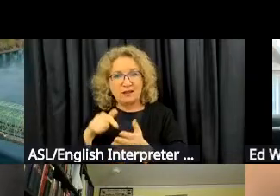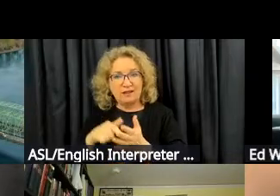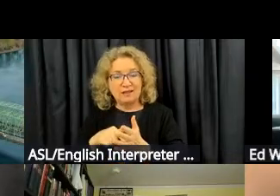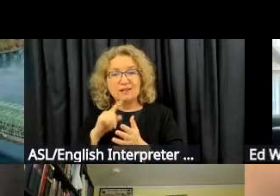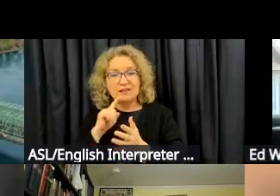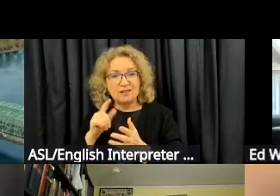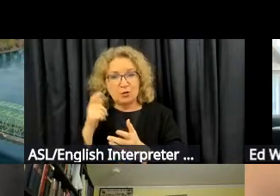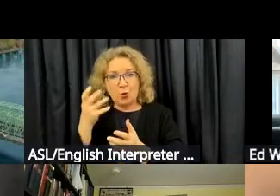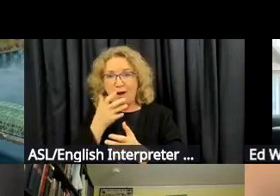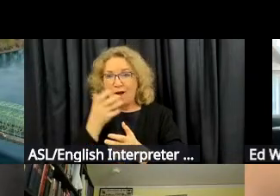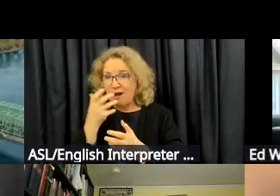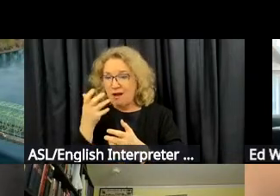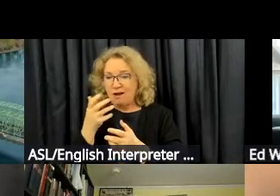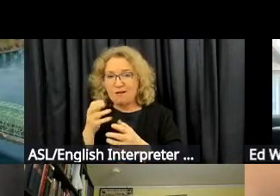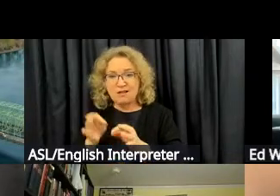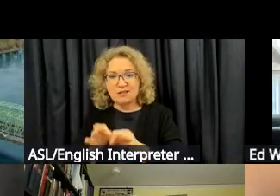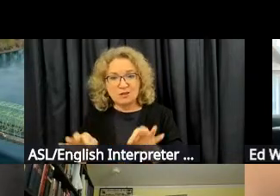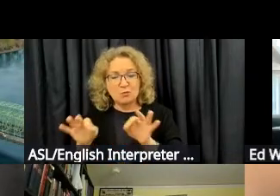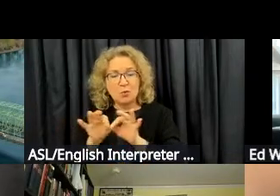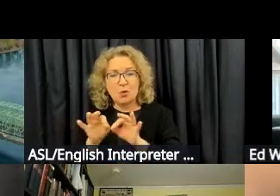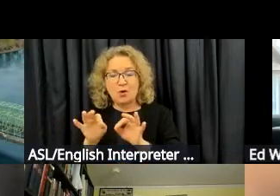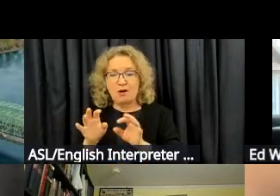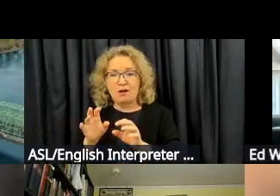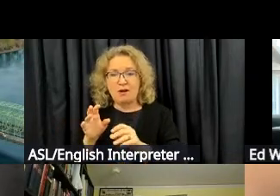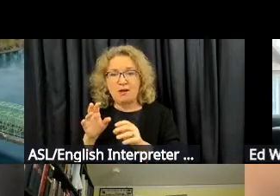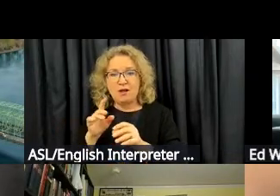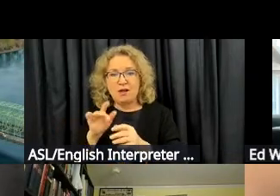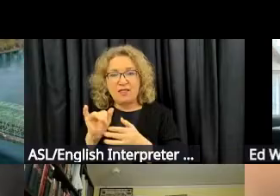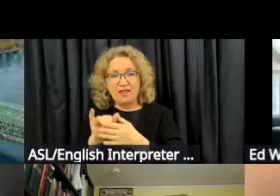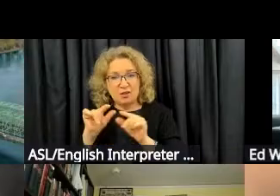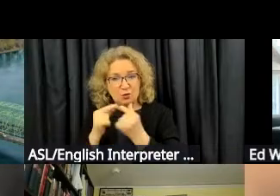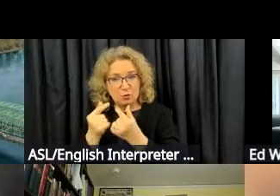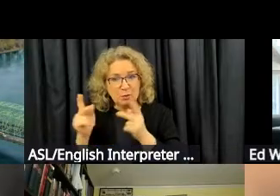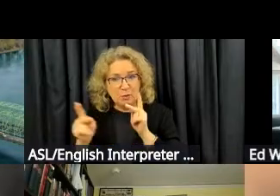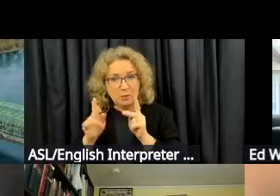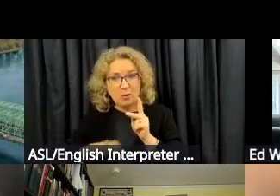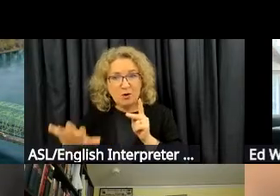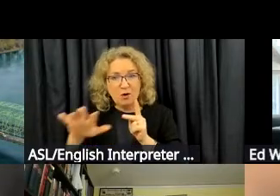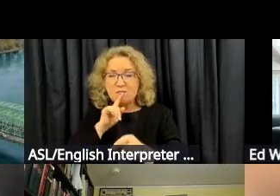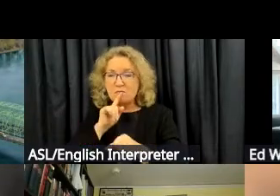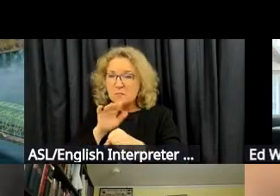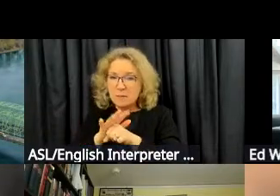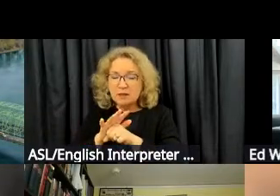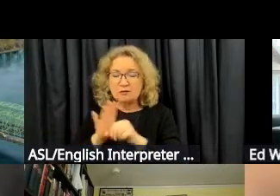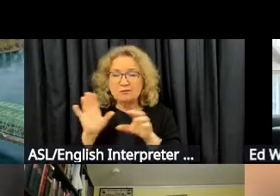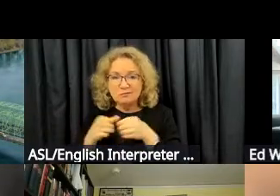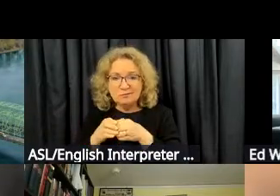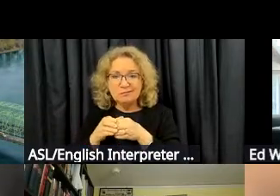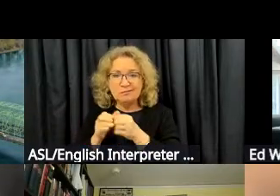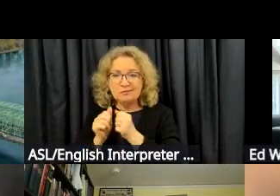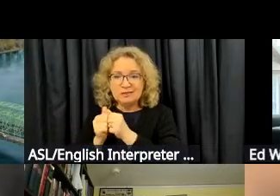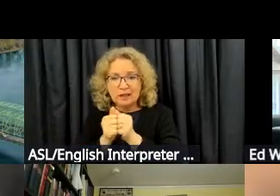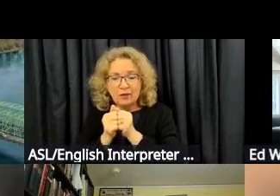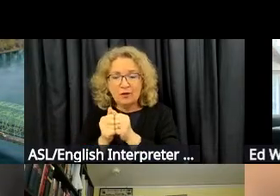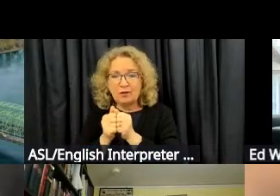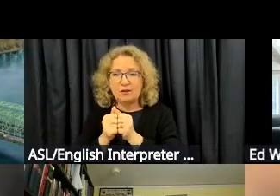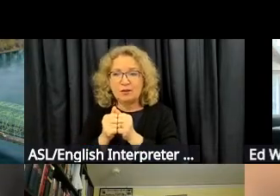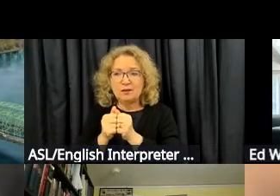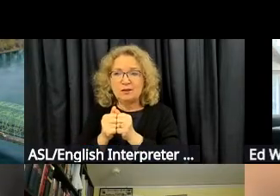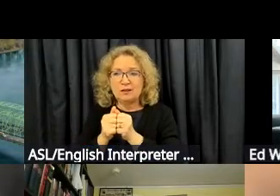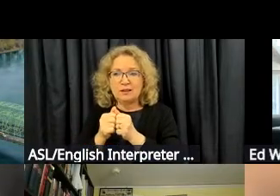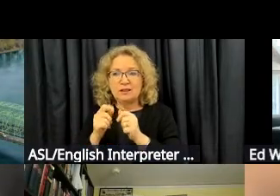This is a seriously committed group of people that have been together in